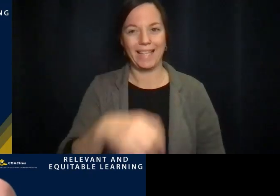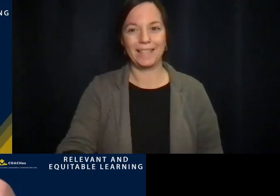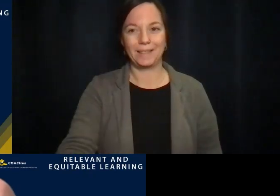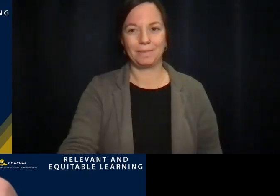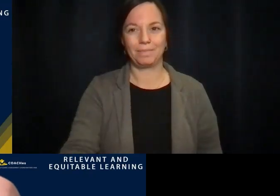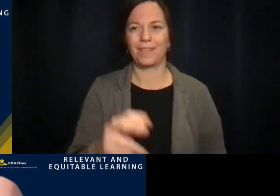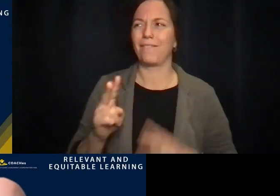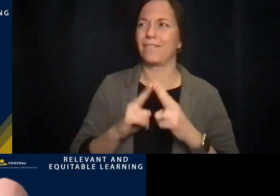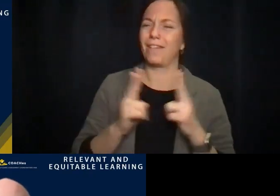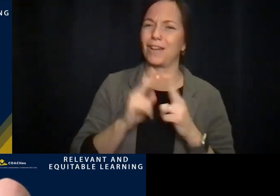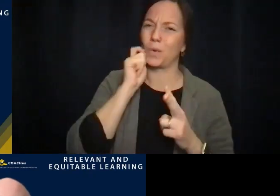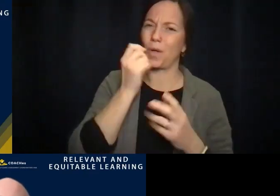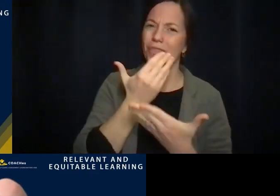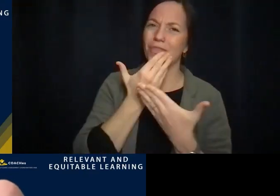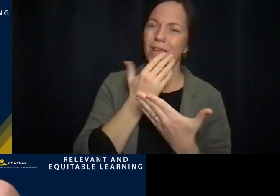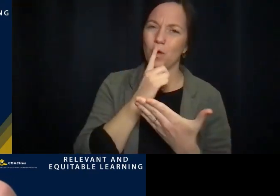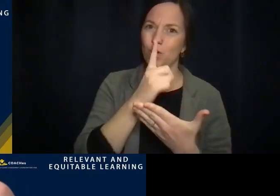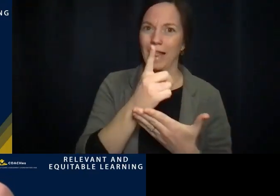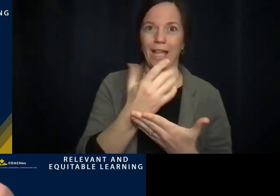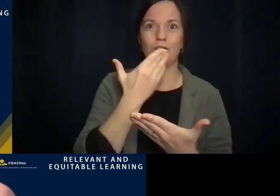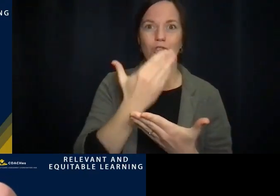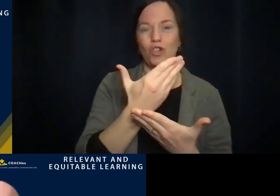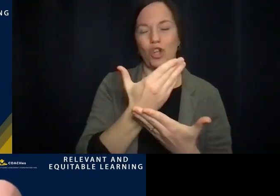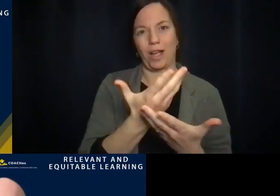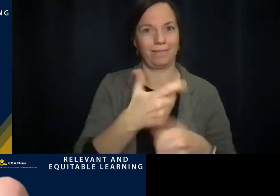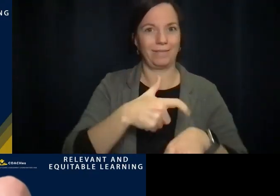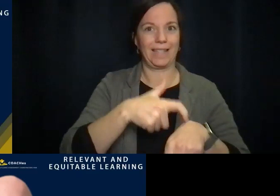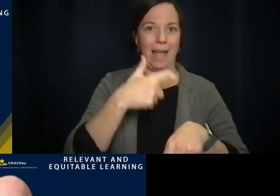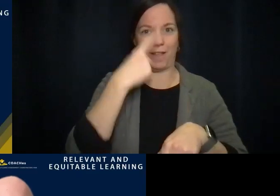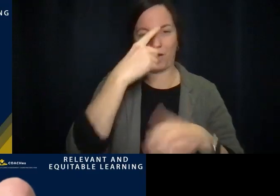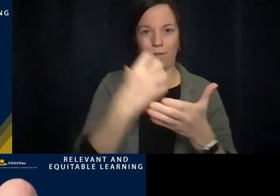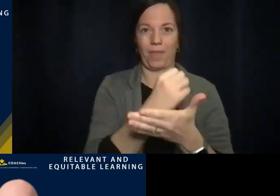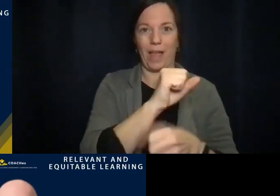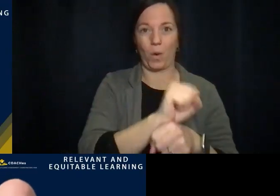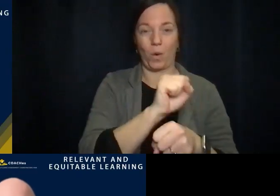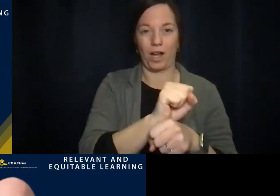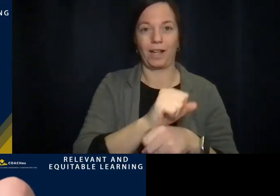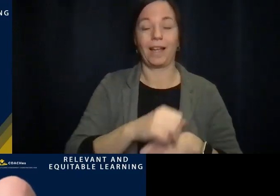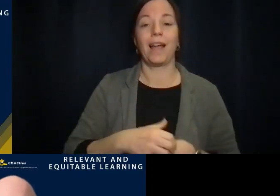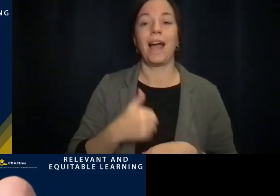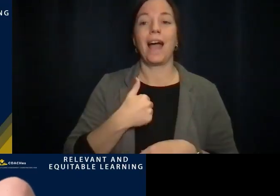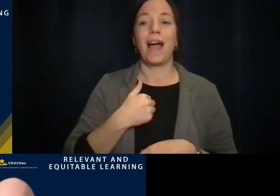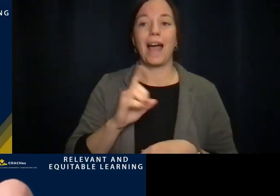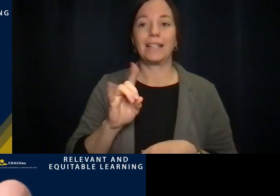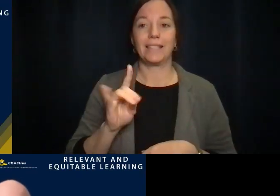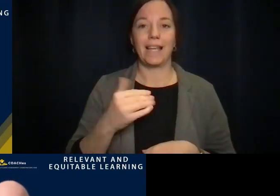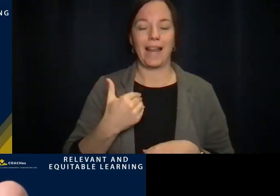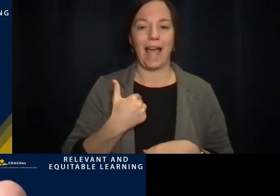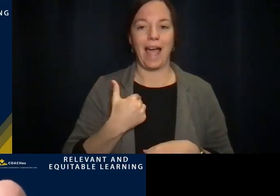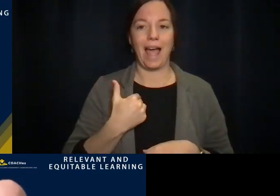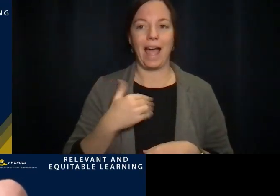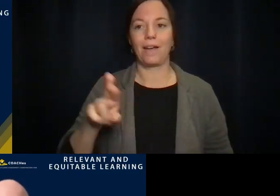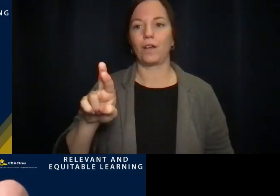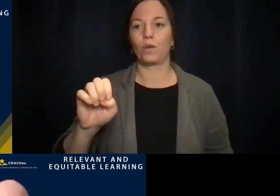very cool. Thank you. Very timely work indeed. And I'm sure it's going to be very insightful. I had three sessions